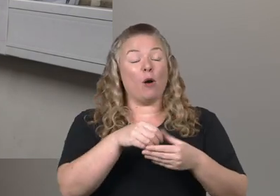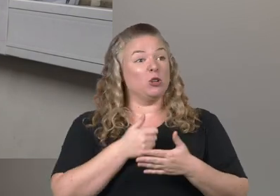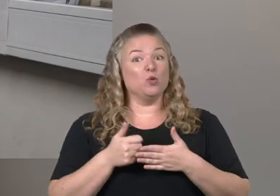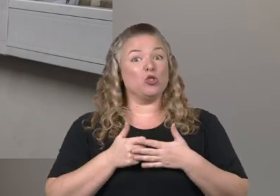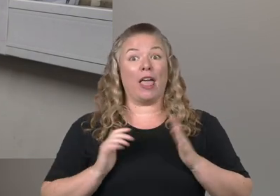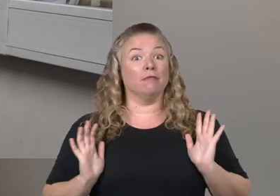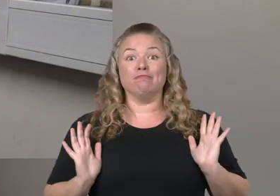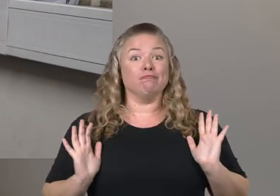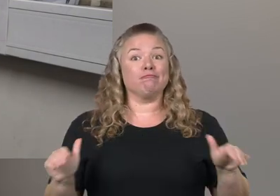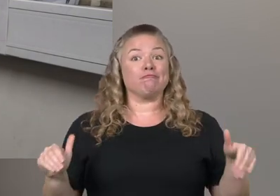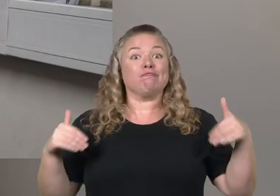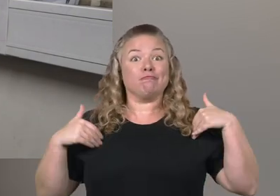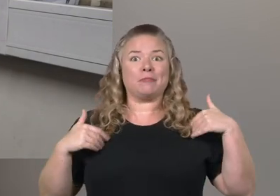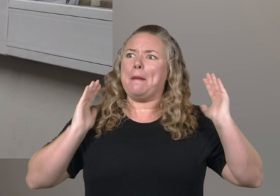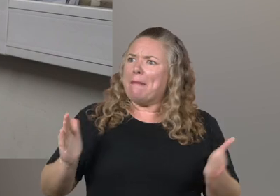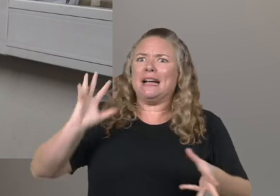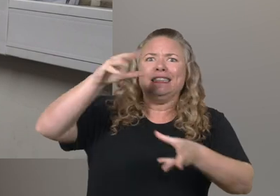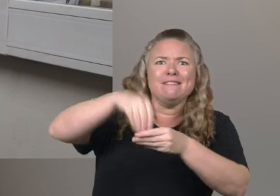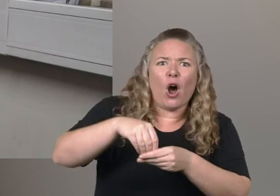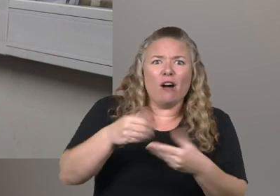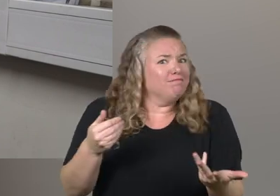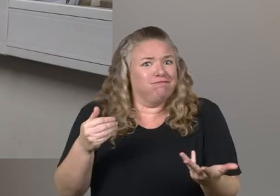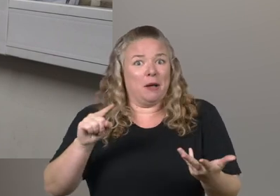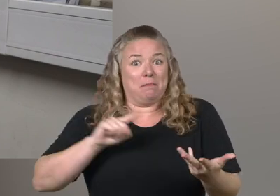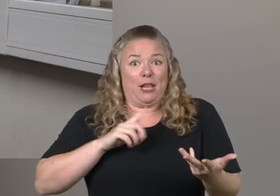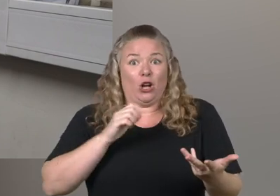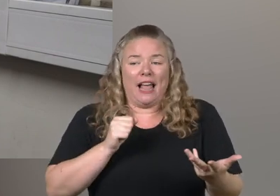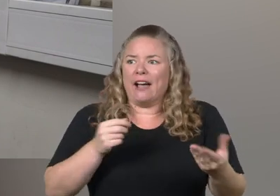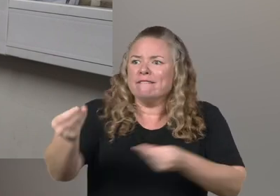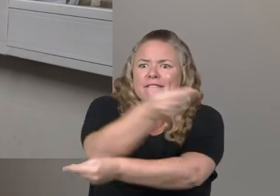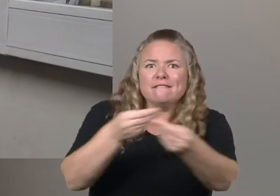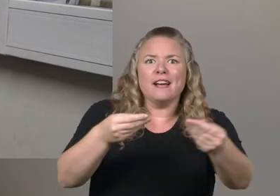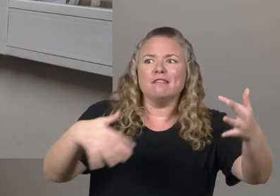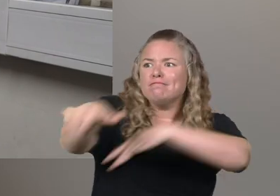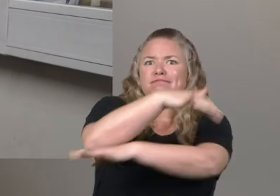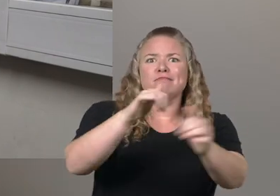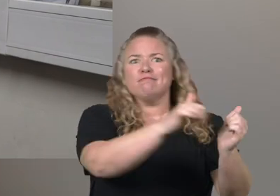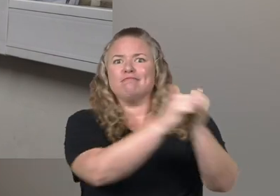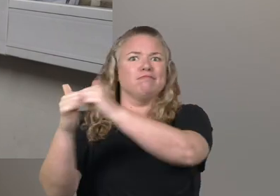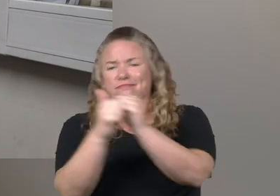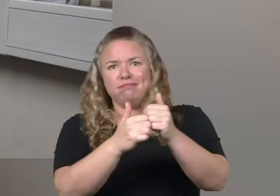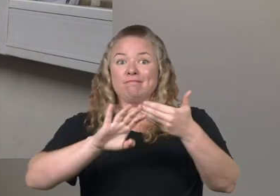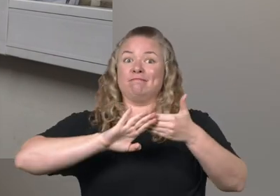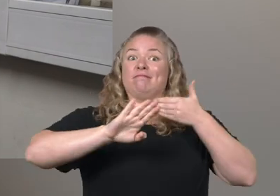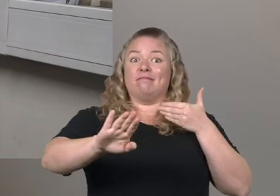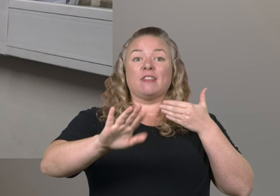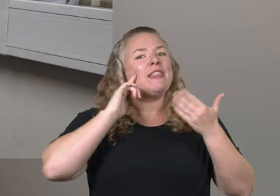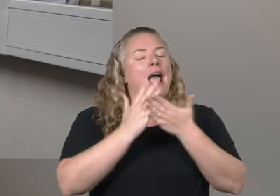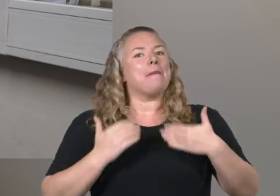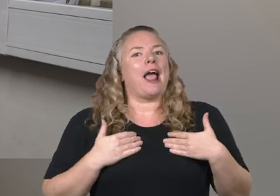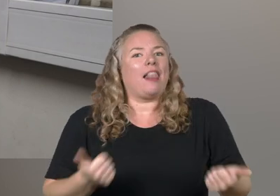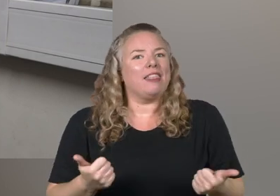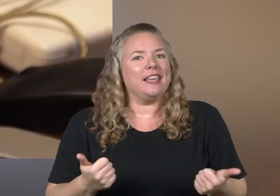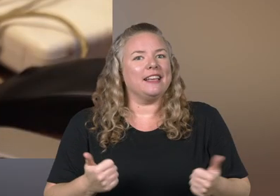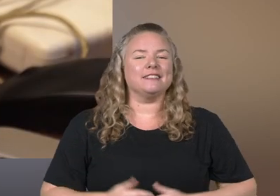And often the galleries aren't part of that. They don't need to be part of it because there's an ecology that exists outside of that, which I think